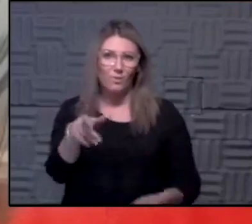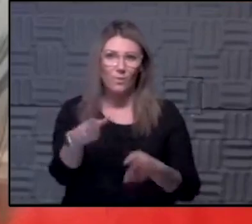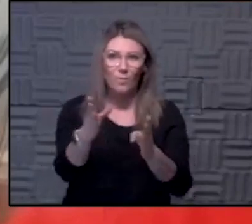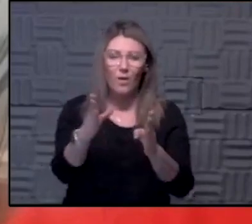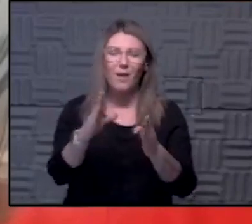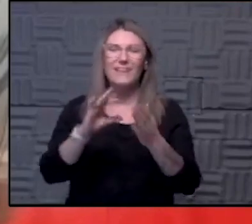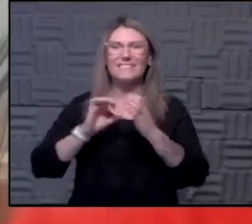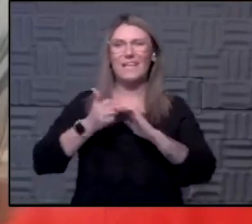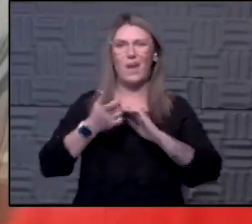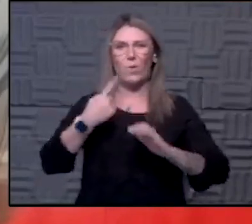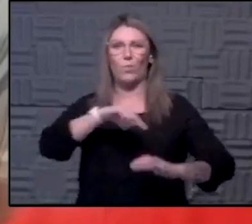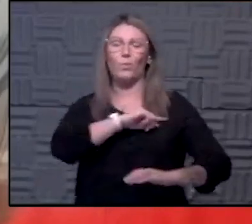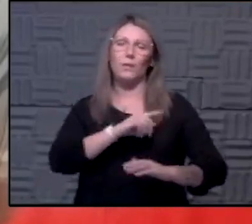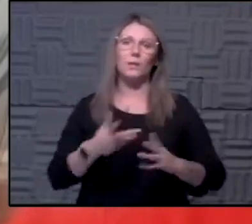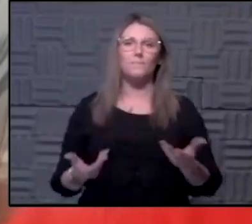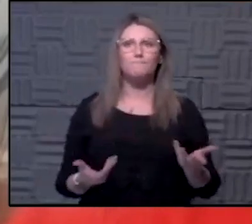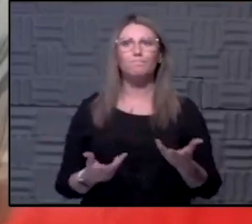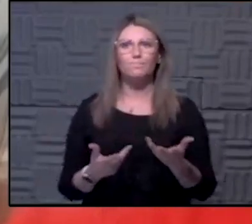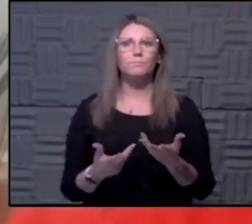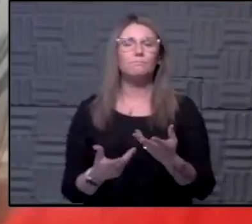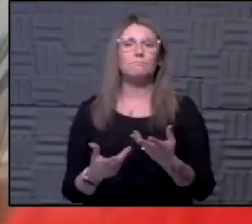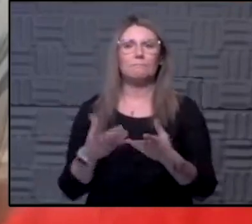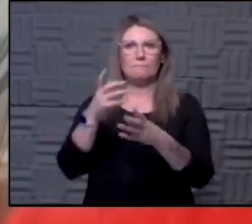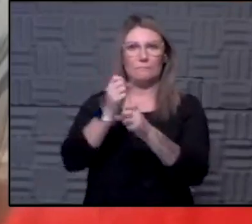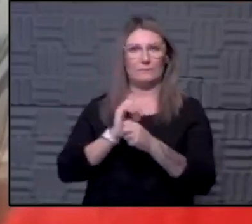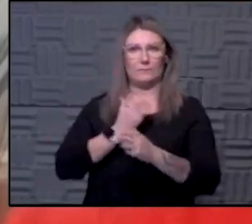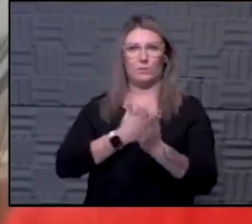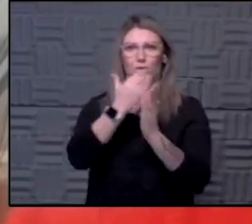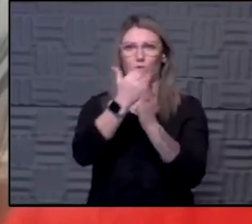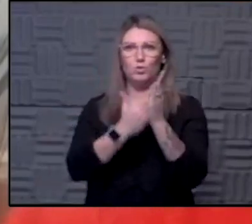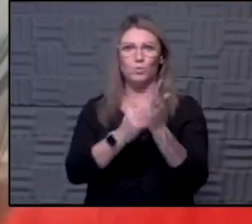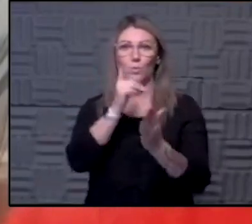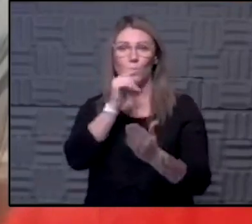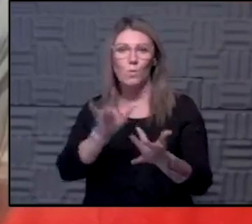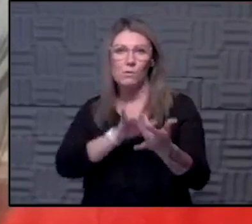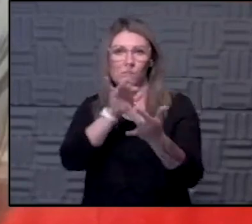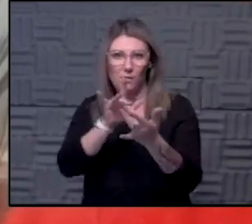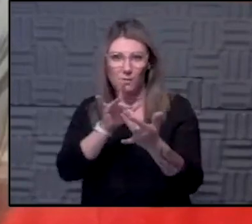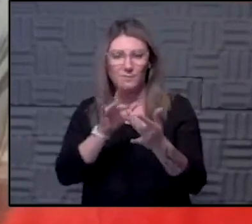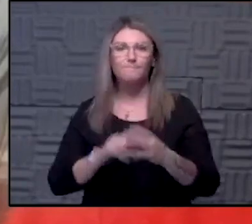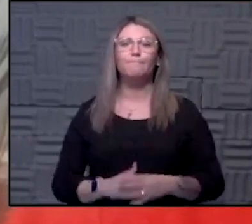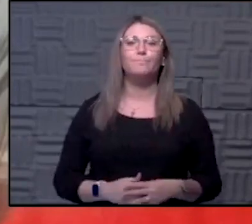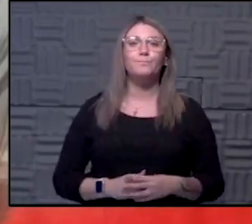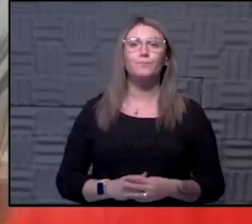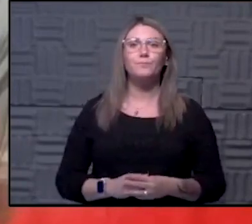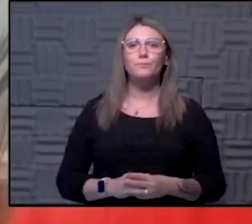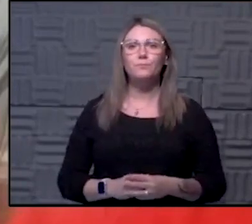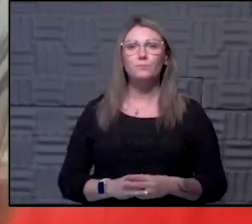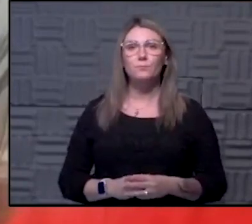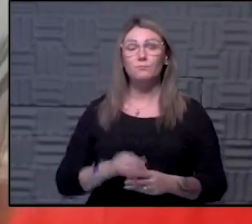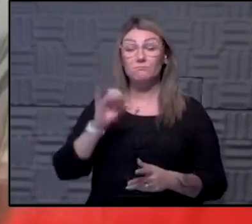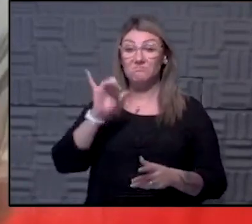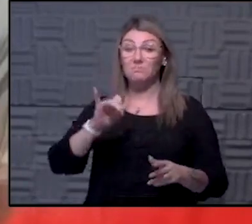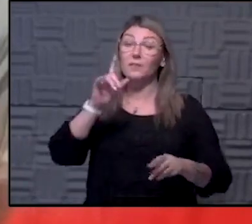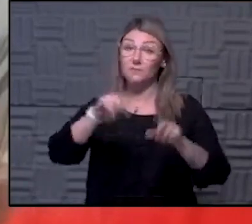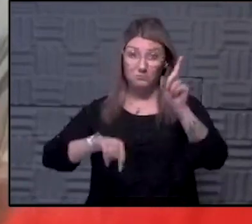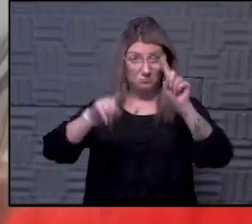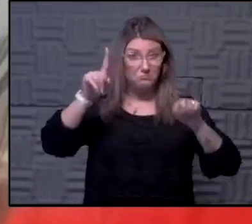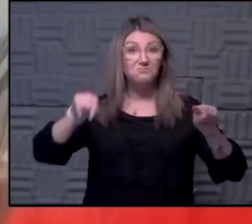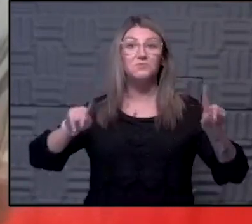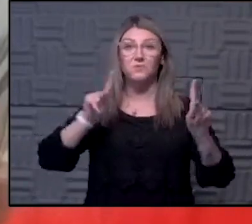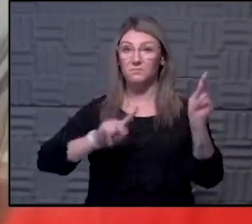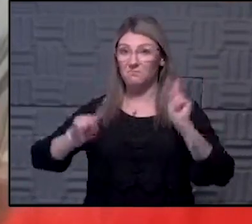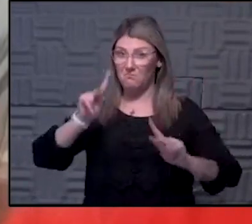how we obtain our list as to who we should reach out to. So it is a diverse